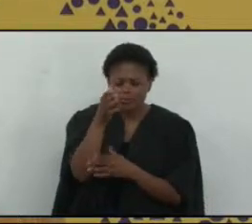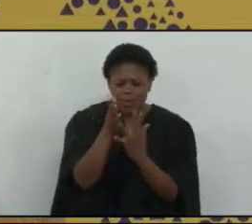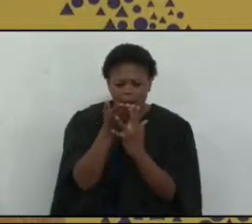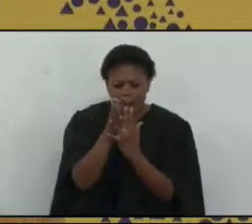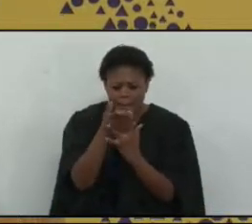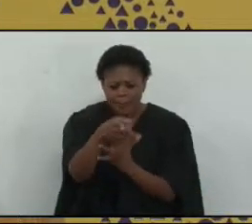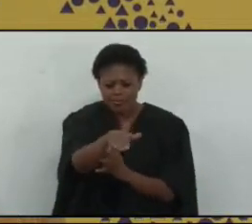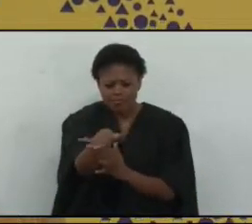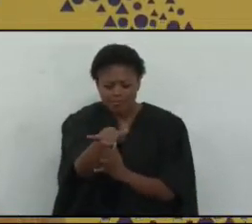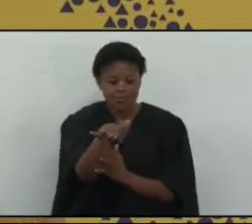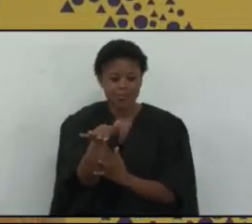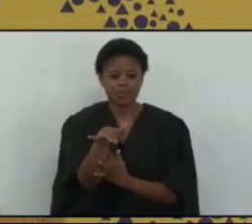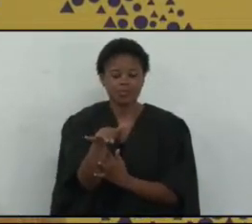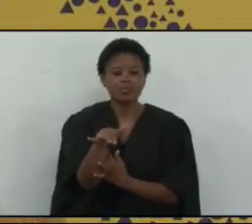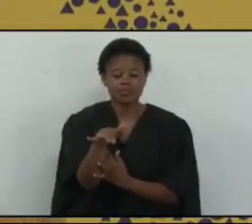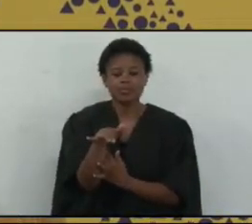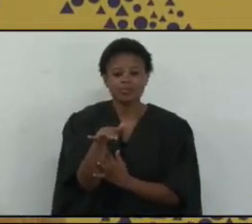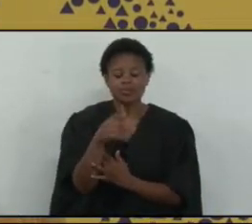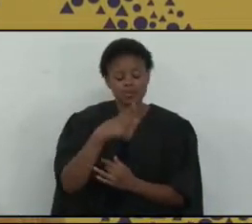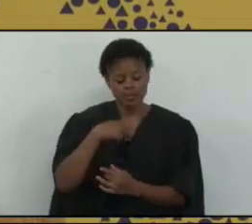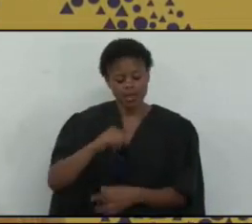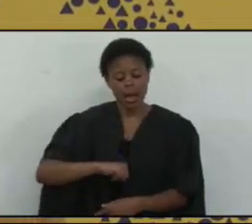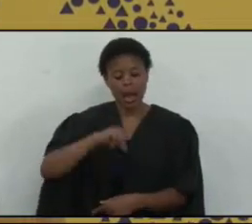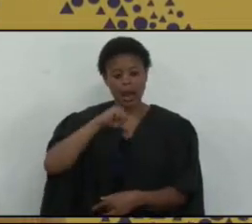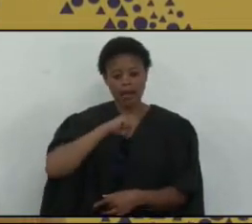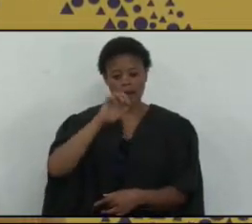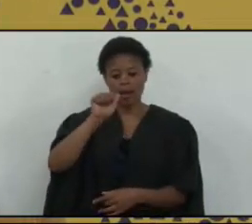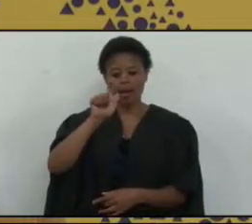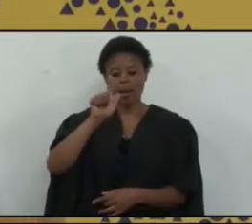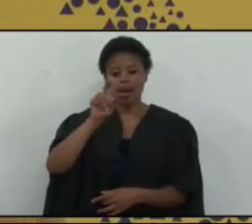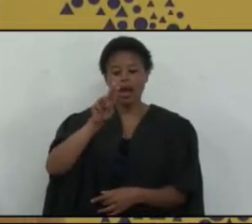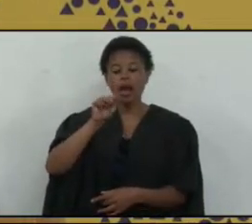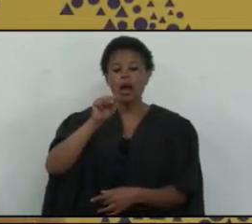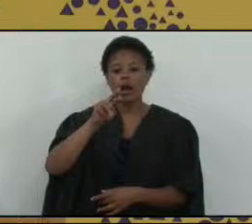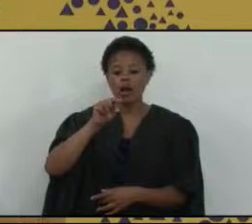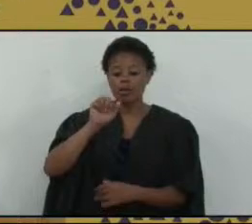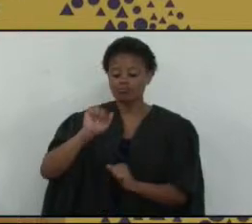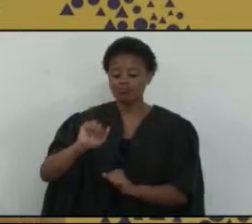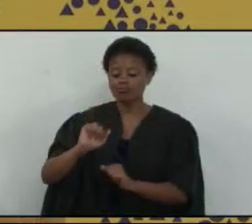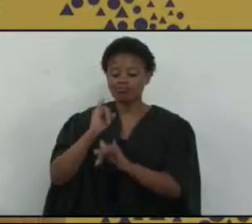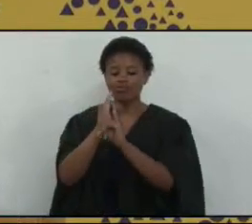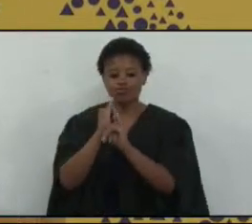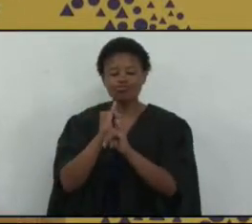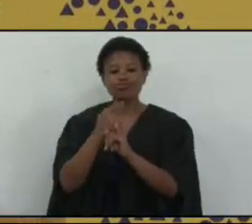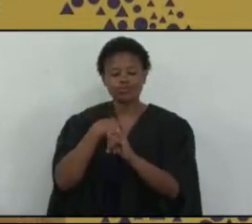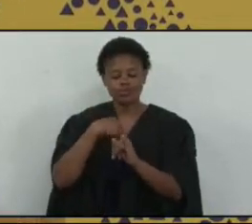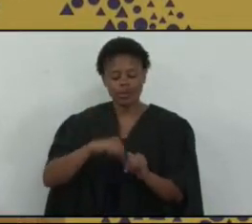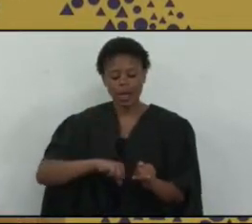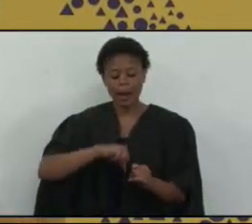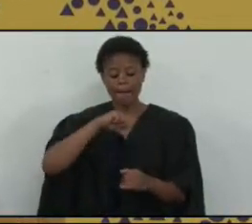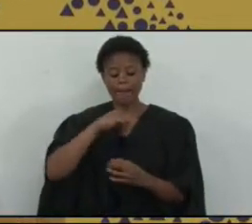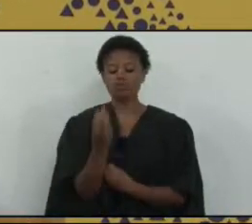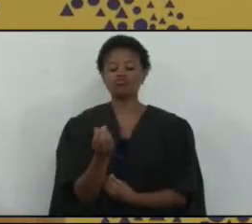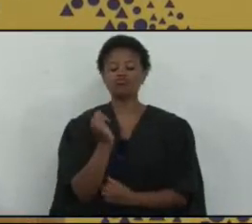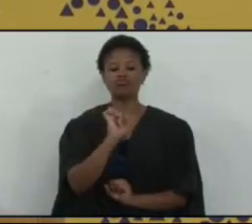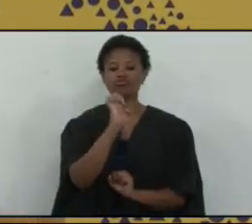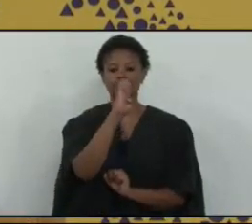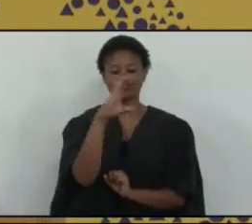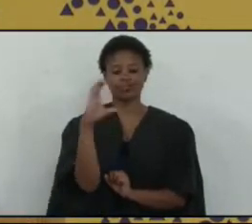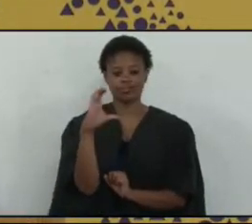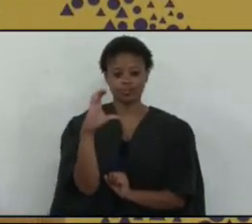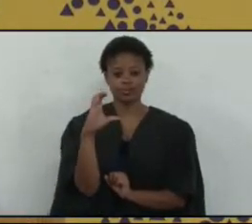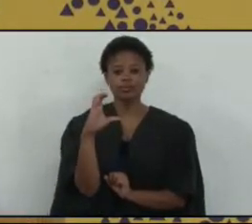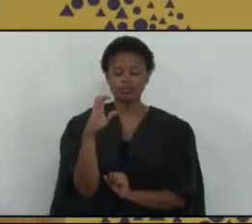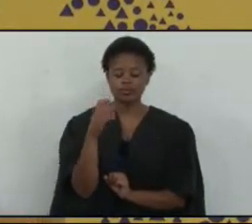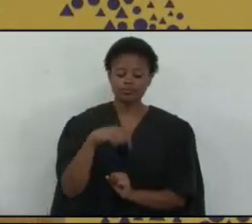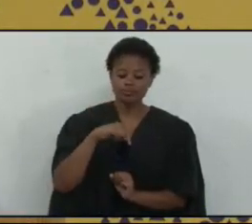the middle over there. So I'm a very proud alumnus of this institution, and I'm a proud child of the Eastern Cape, who